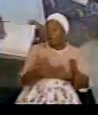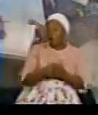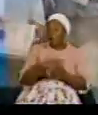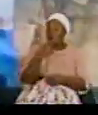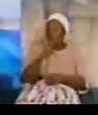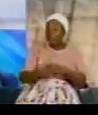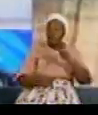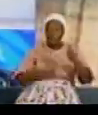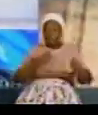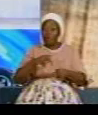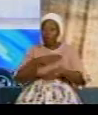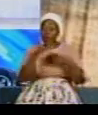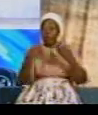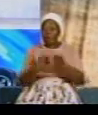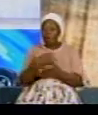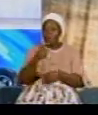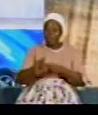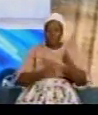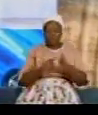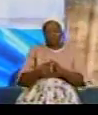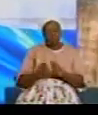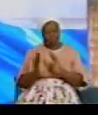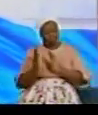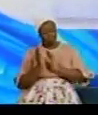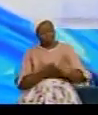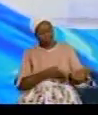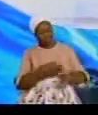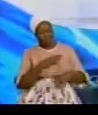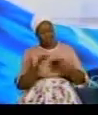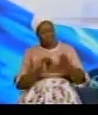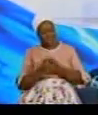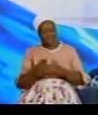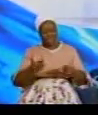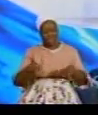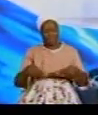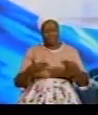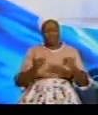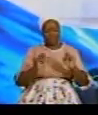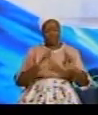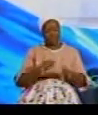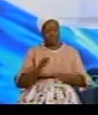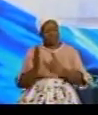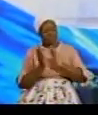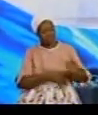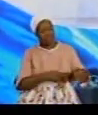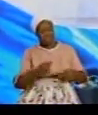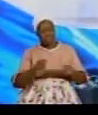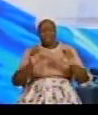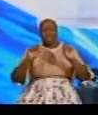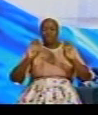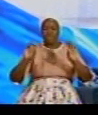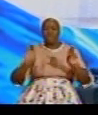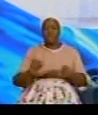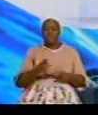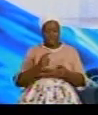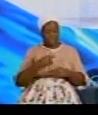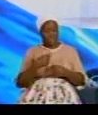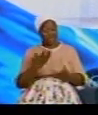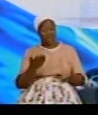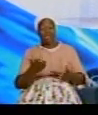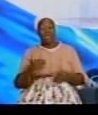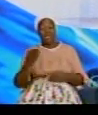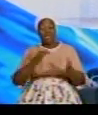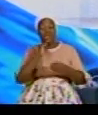All the people, they shunned the Pharisees, they shunned the scribes. They said, here